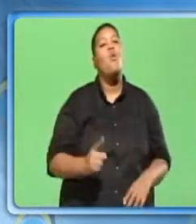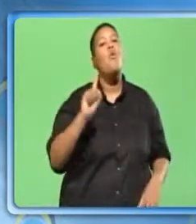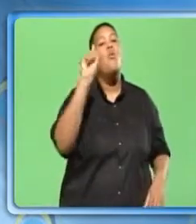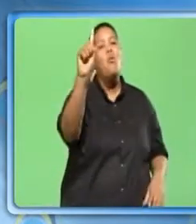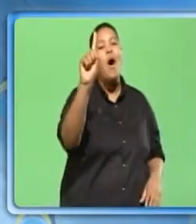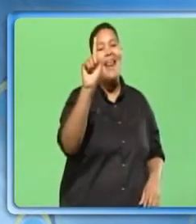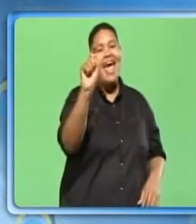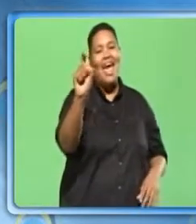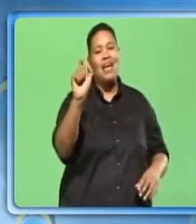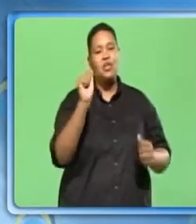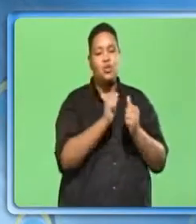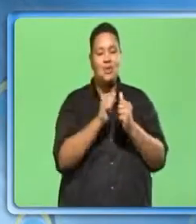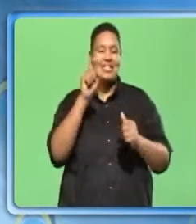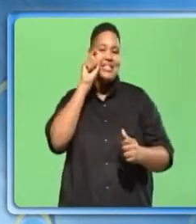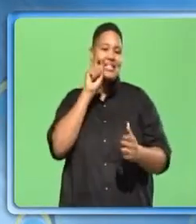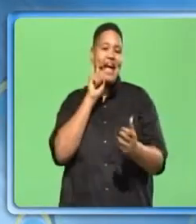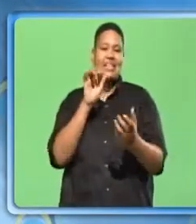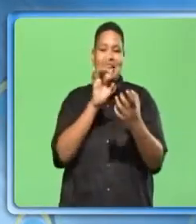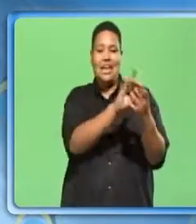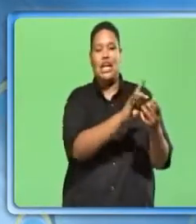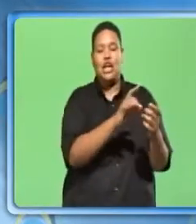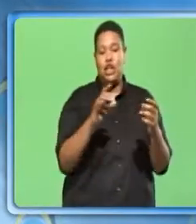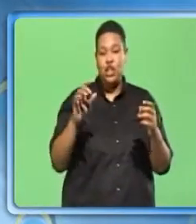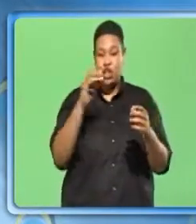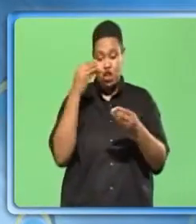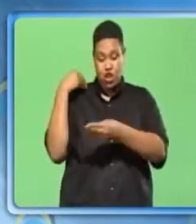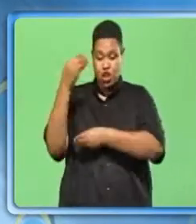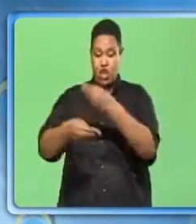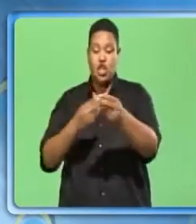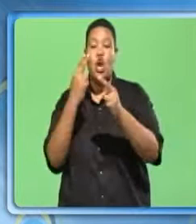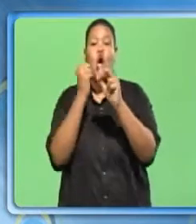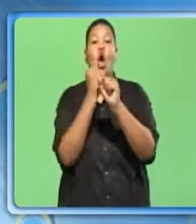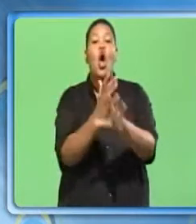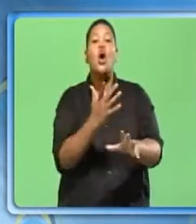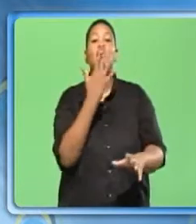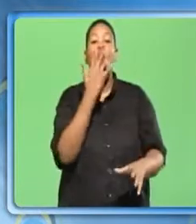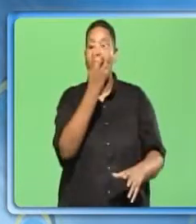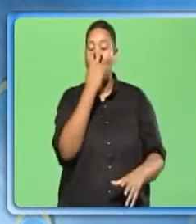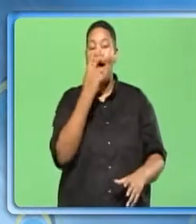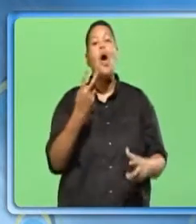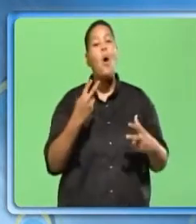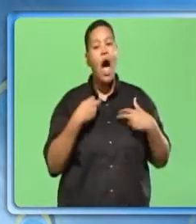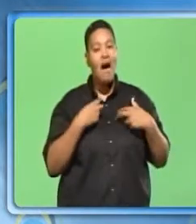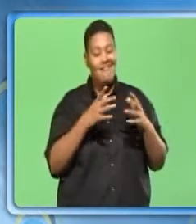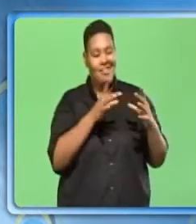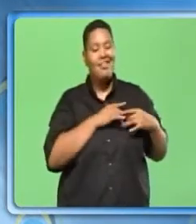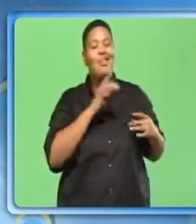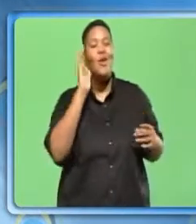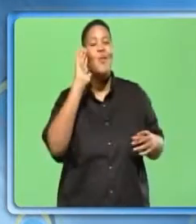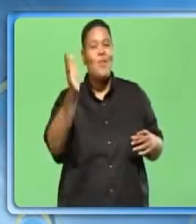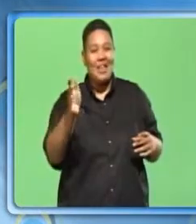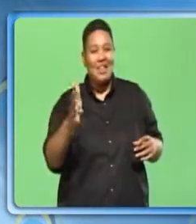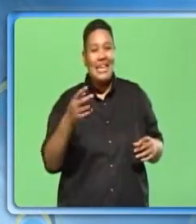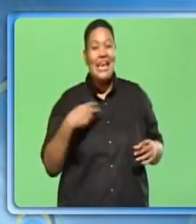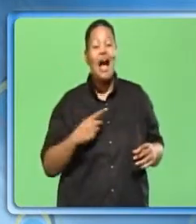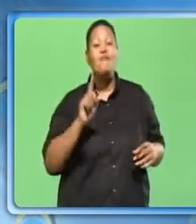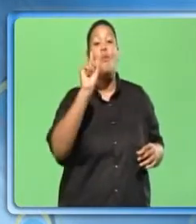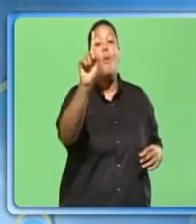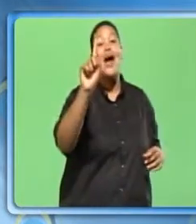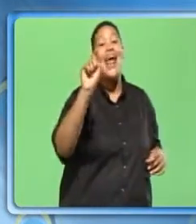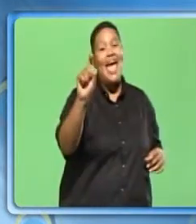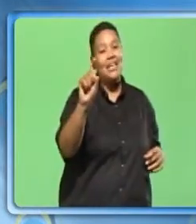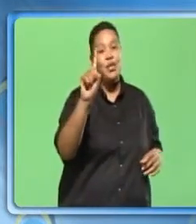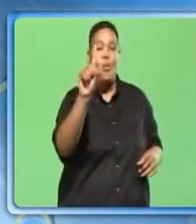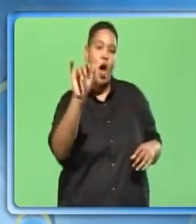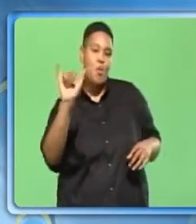X with the sex-linked gene that causes color blindness, and he will have the condition. Remember, he has one X and